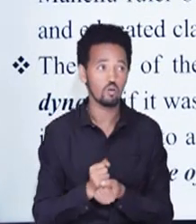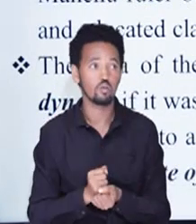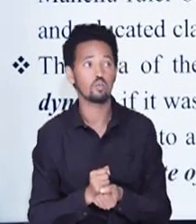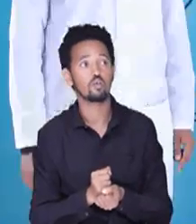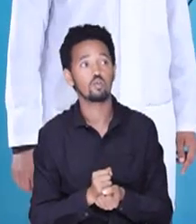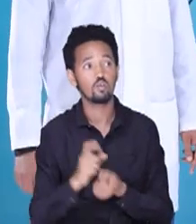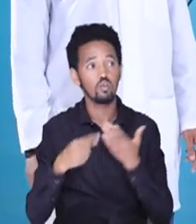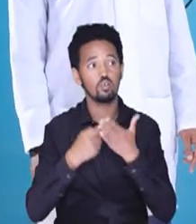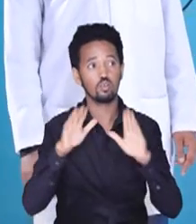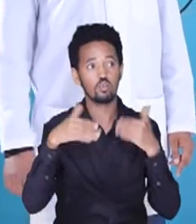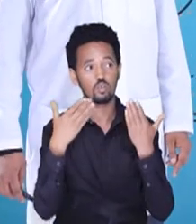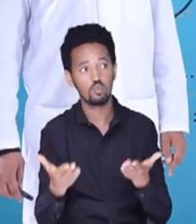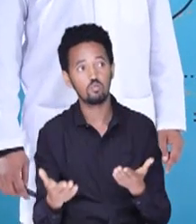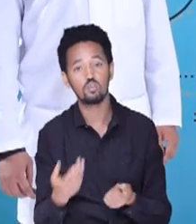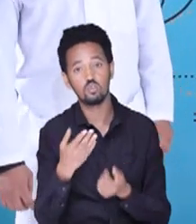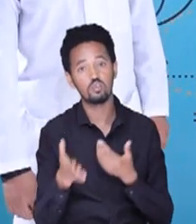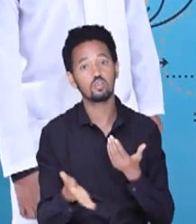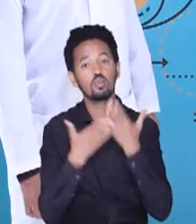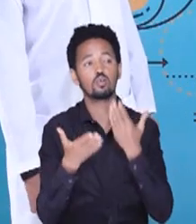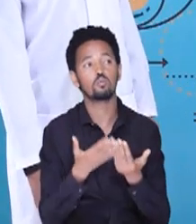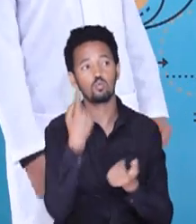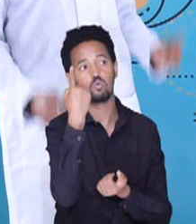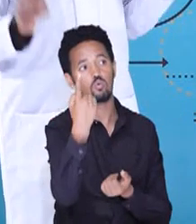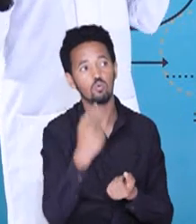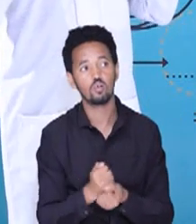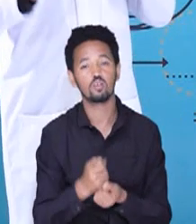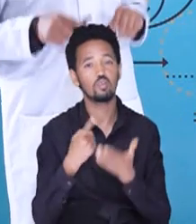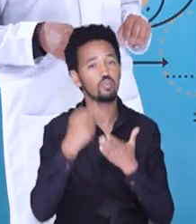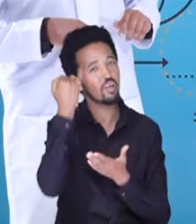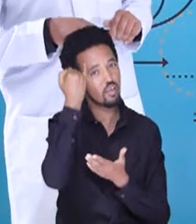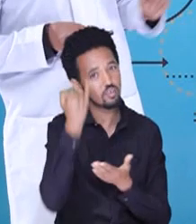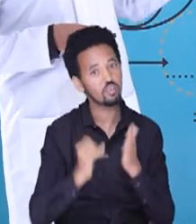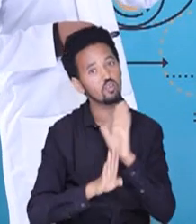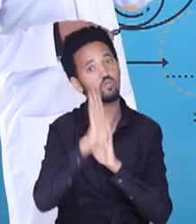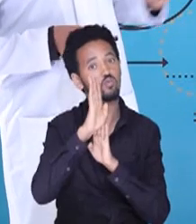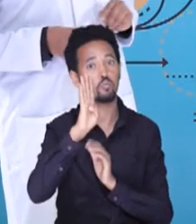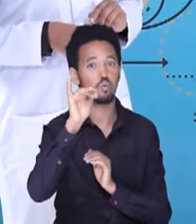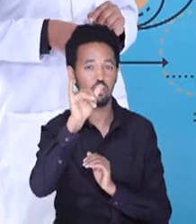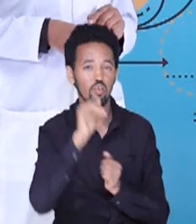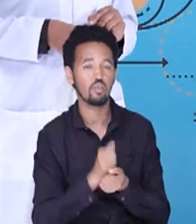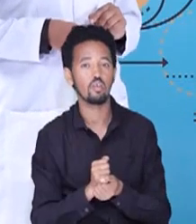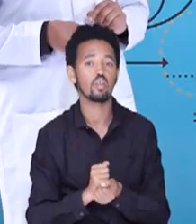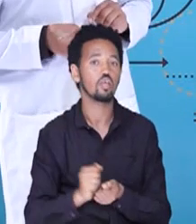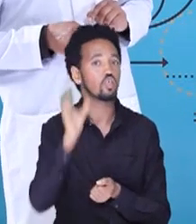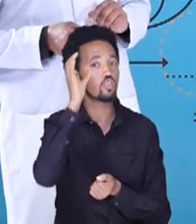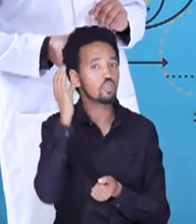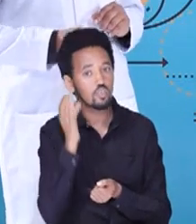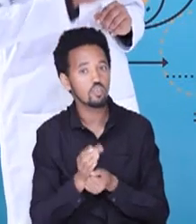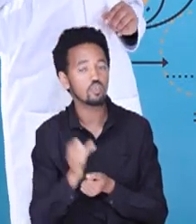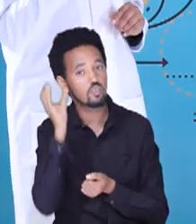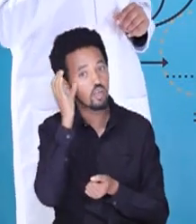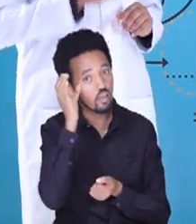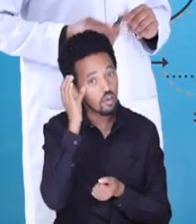heaven and given it to someone else. This idea was developed by Chang Dynasty.